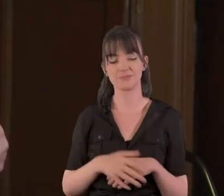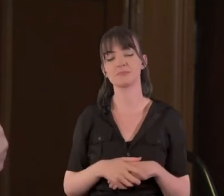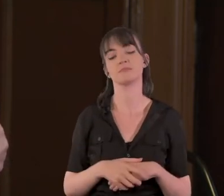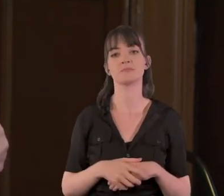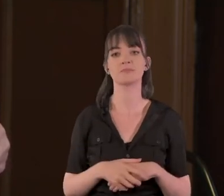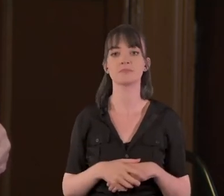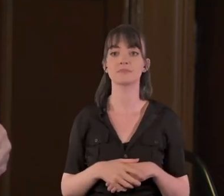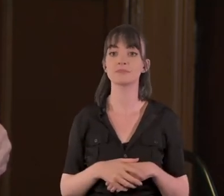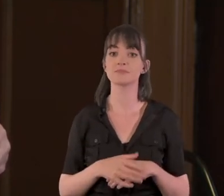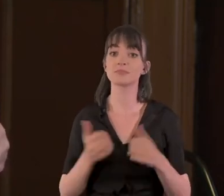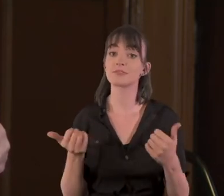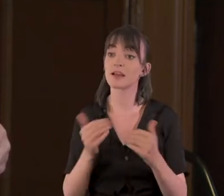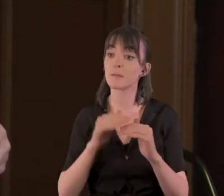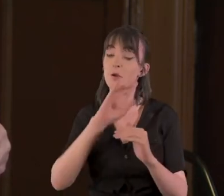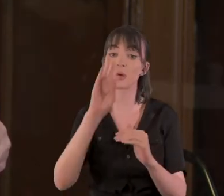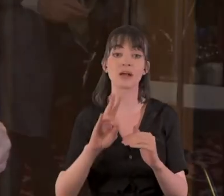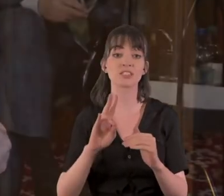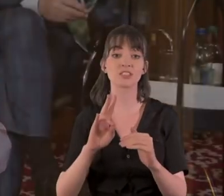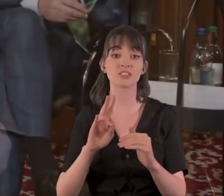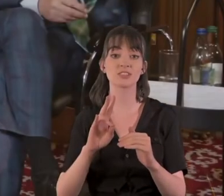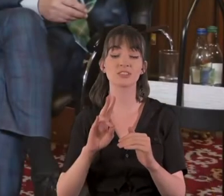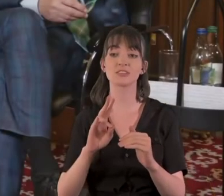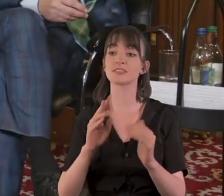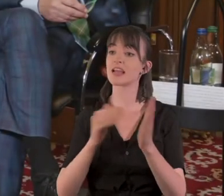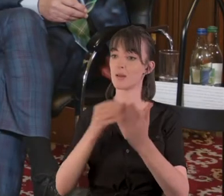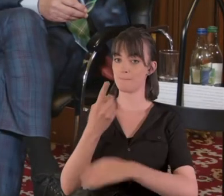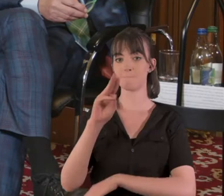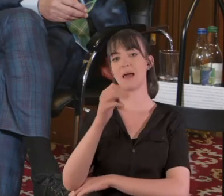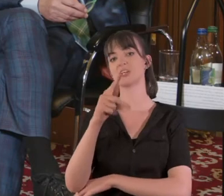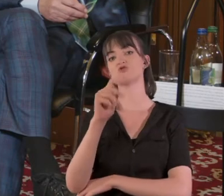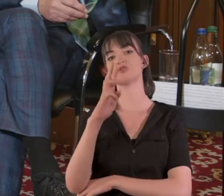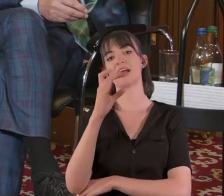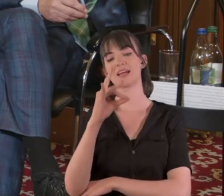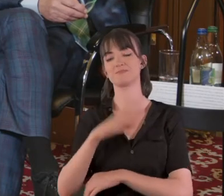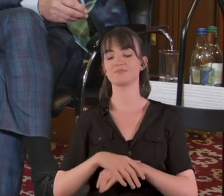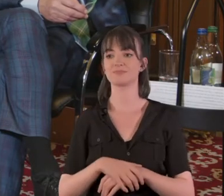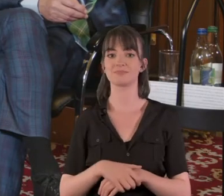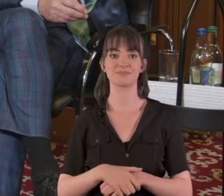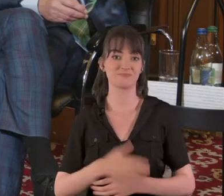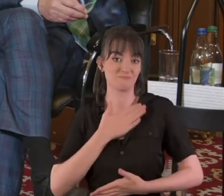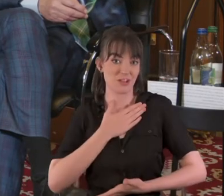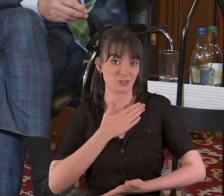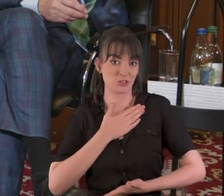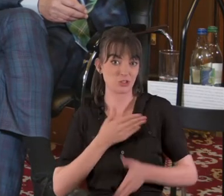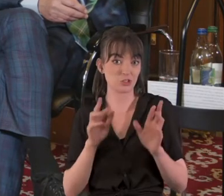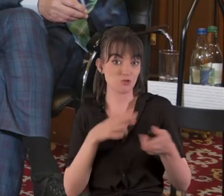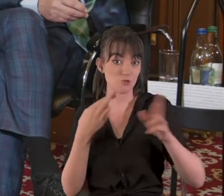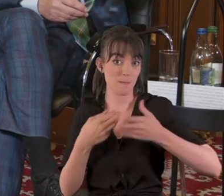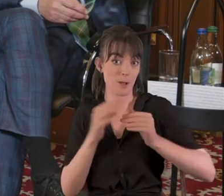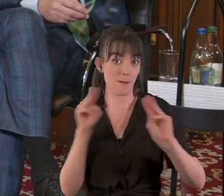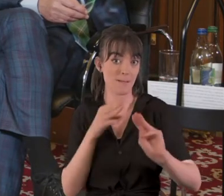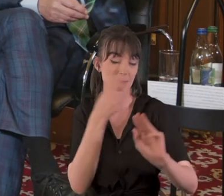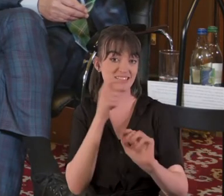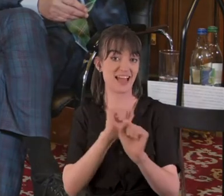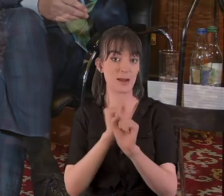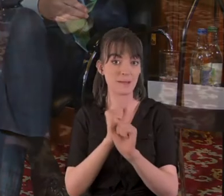Did we have any more questions? Yes. Just one from Patrick there at the... Well, just to echo what people have said about how